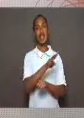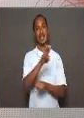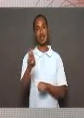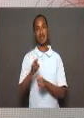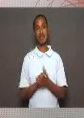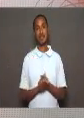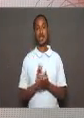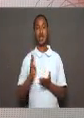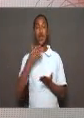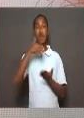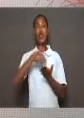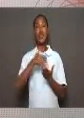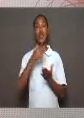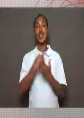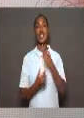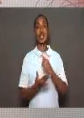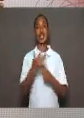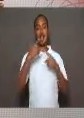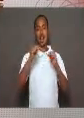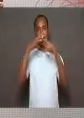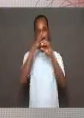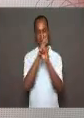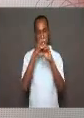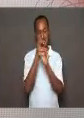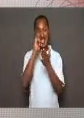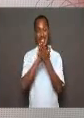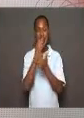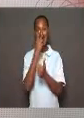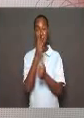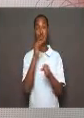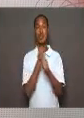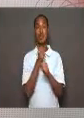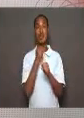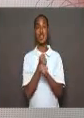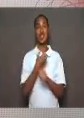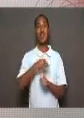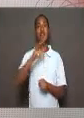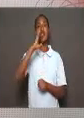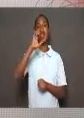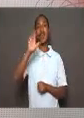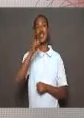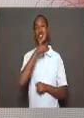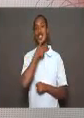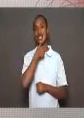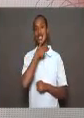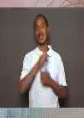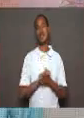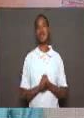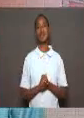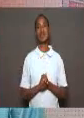them. We also discussed an experiment that shows the preparation of chlorous